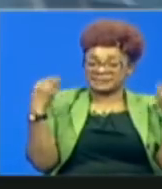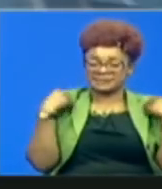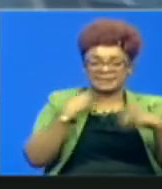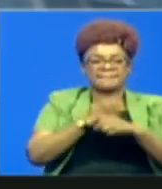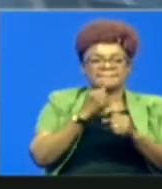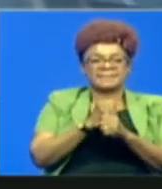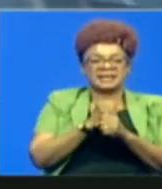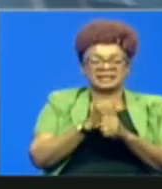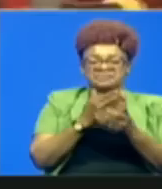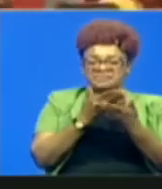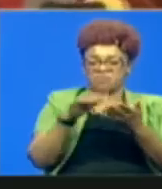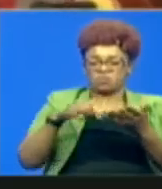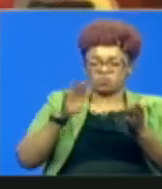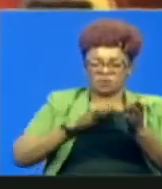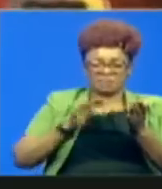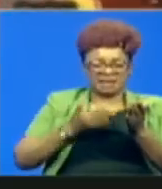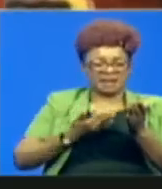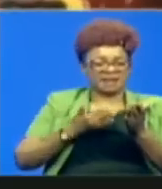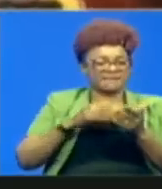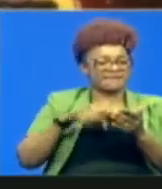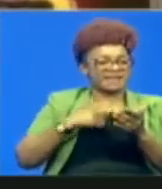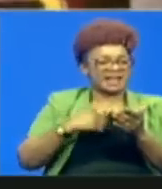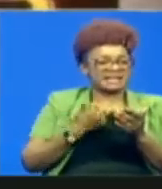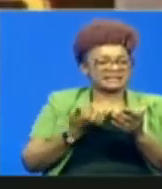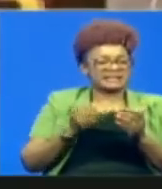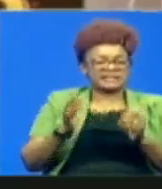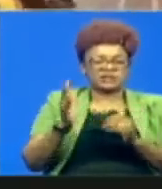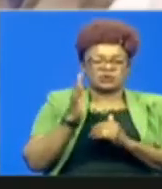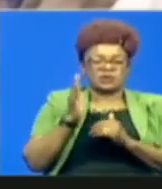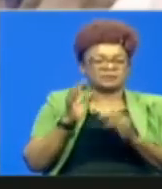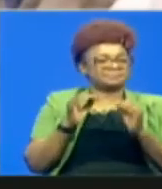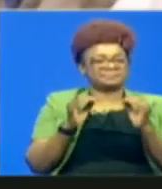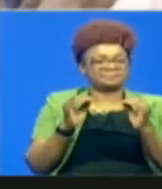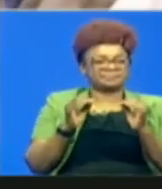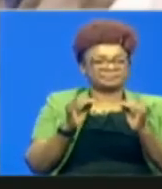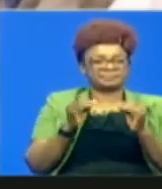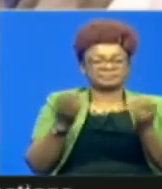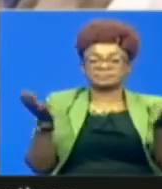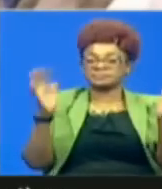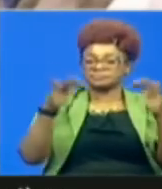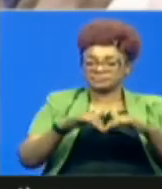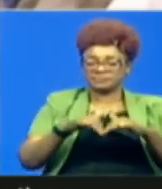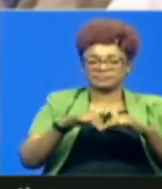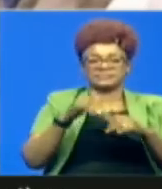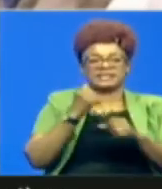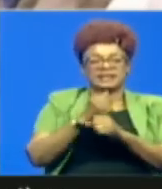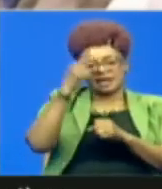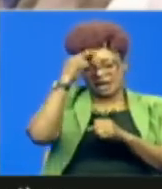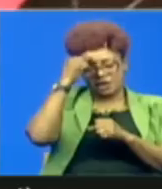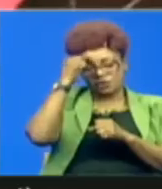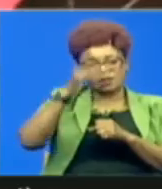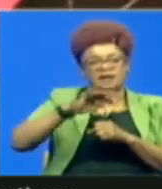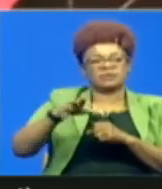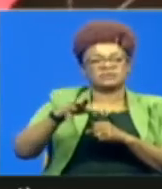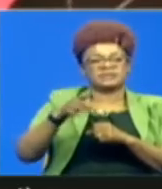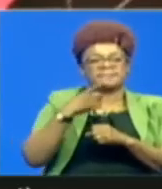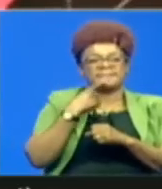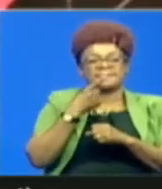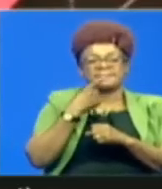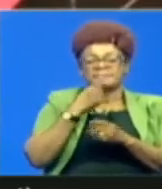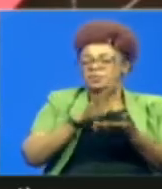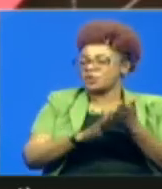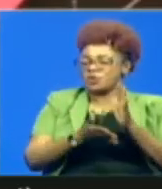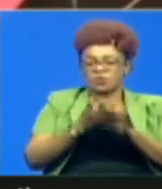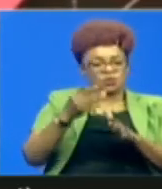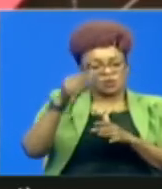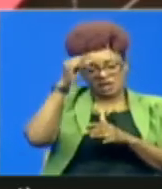feel insecure. Speaking during the second anti-FGM national conference held in Narok County, Kobia said that no government would